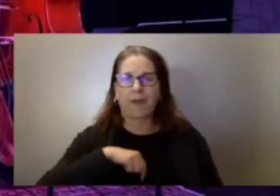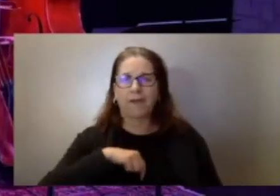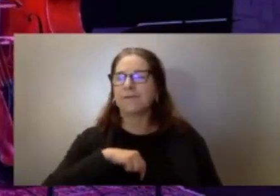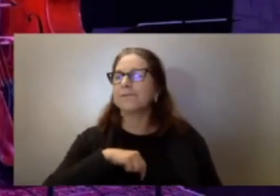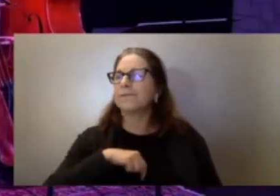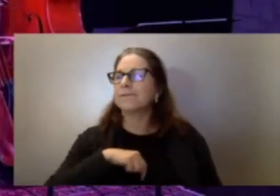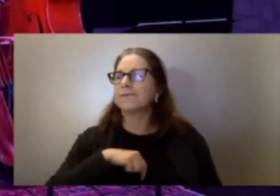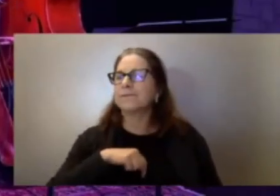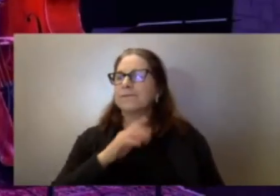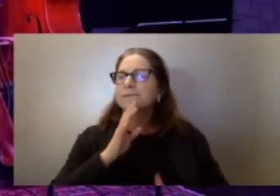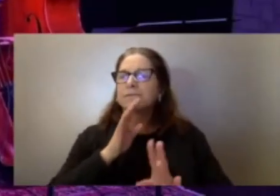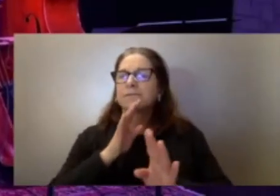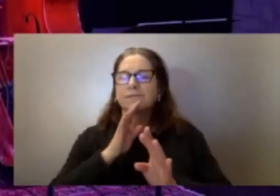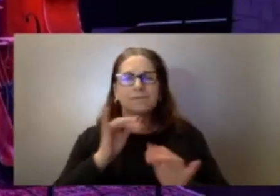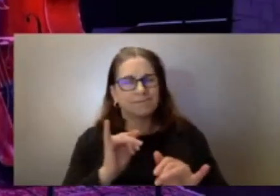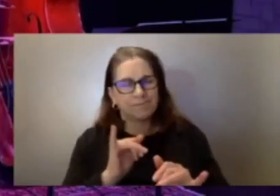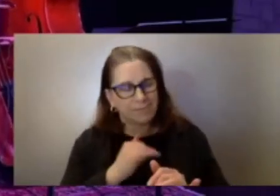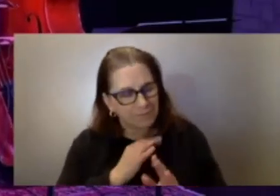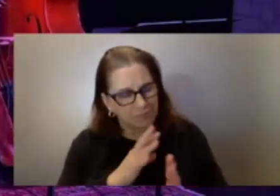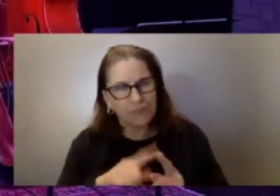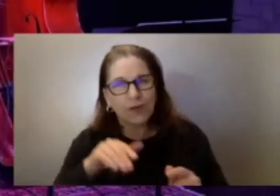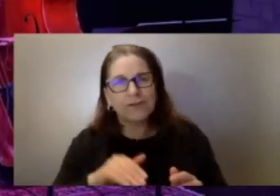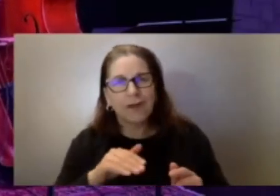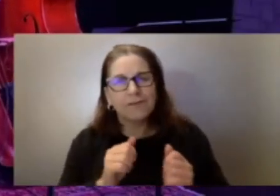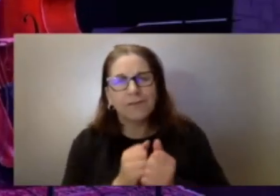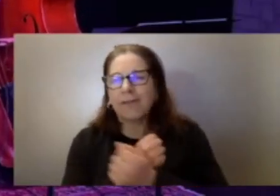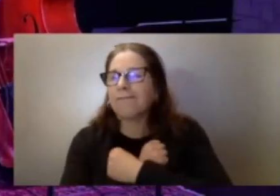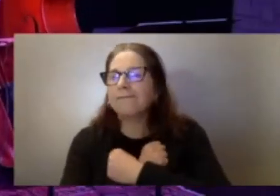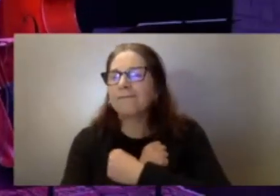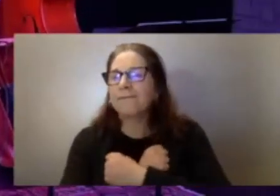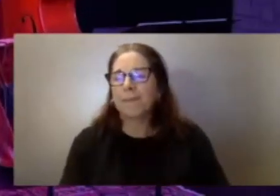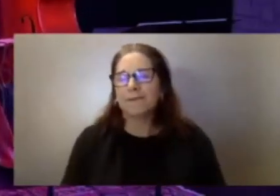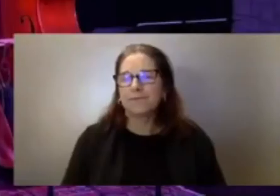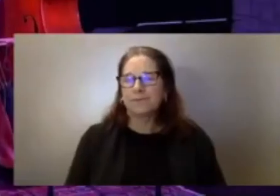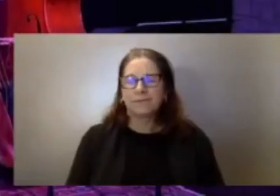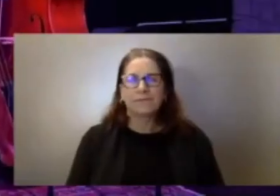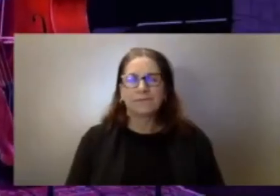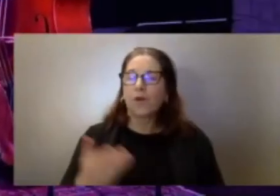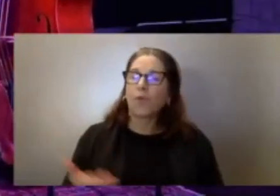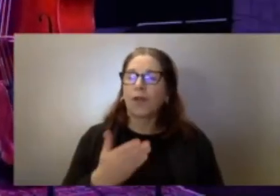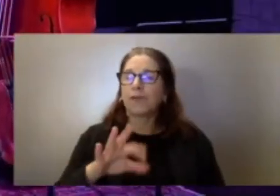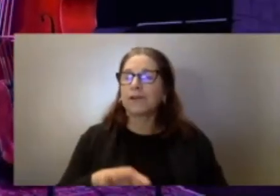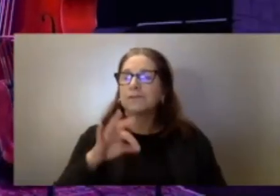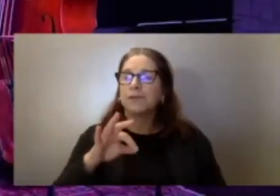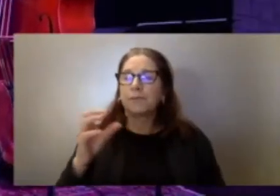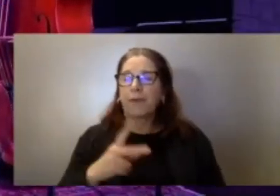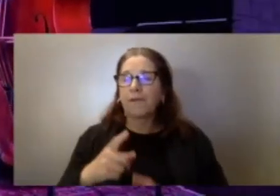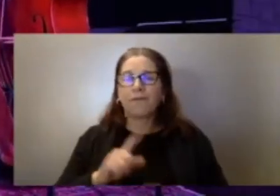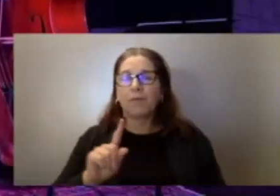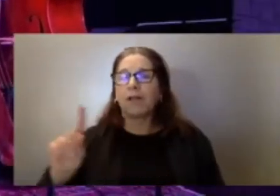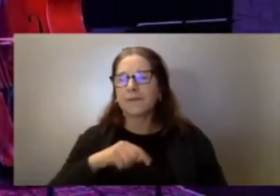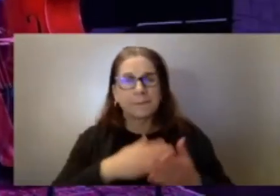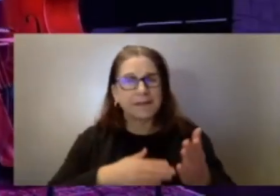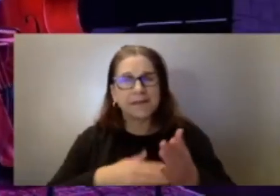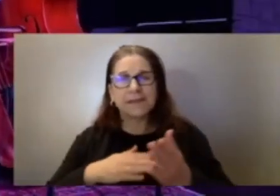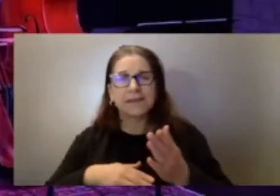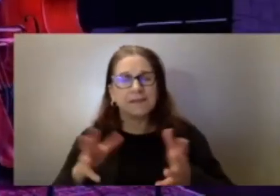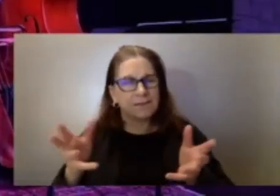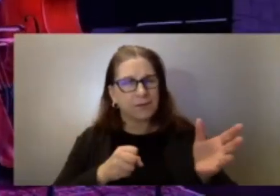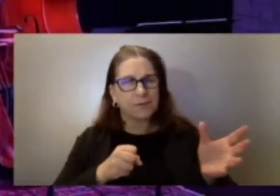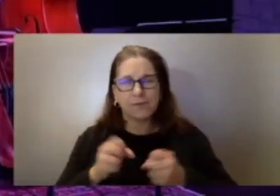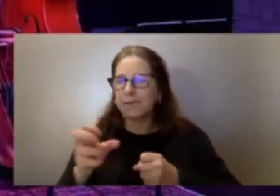to return. Speak to it as you would a beloved child. Welcome your spirit back from its wandering. It will return in